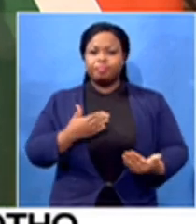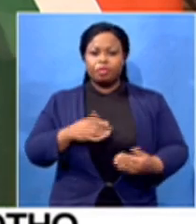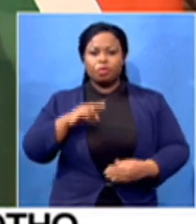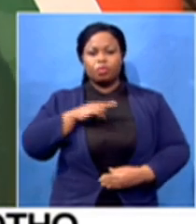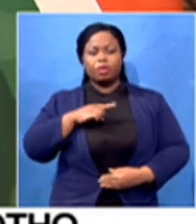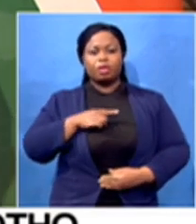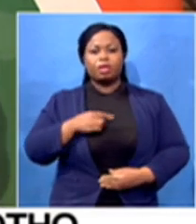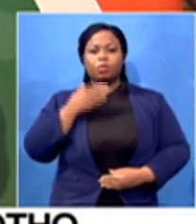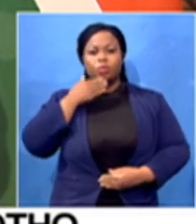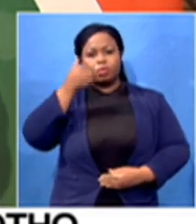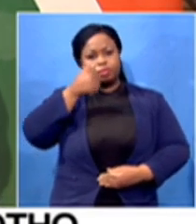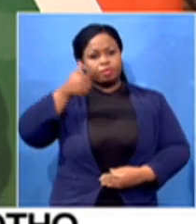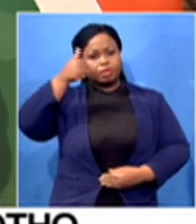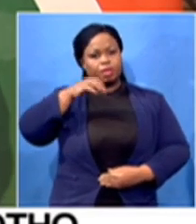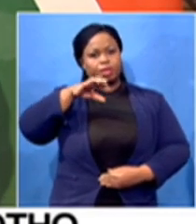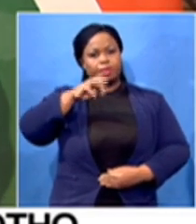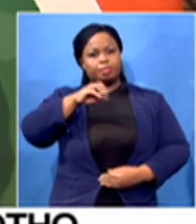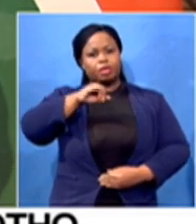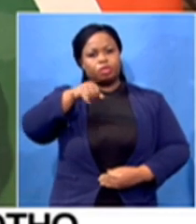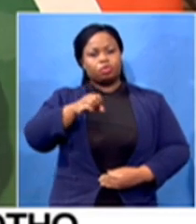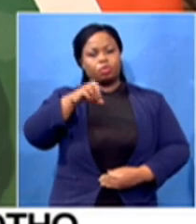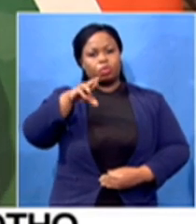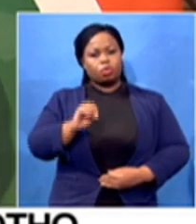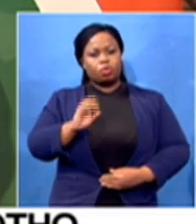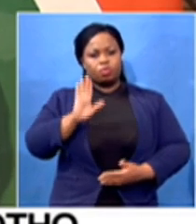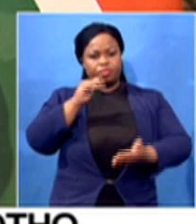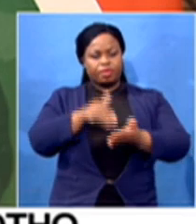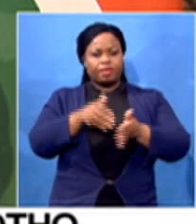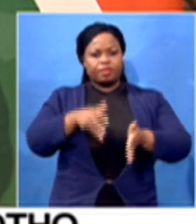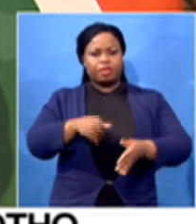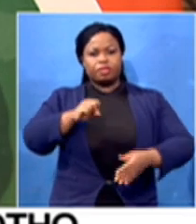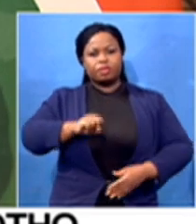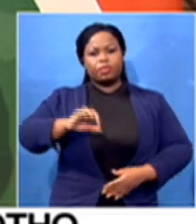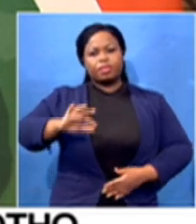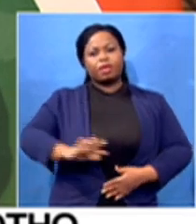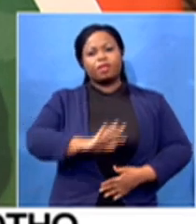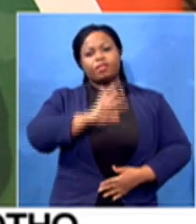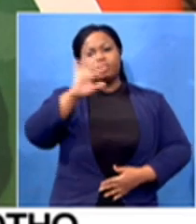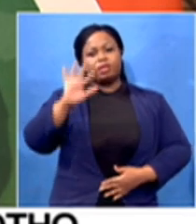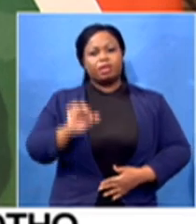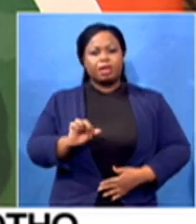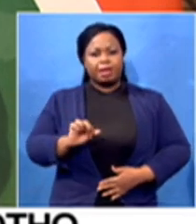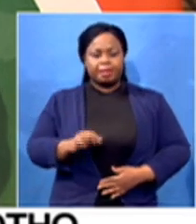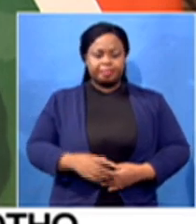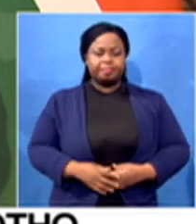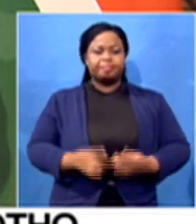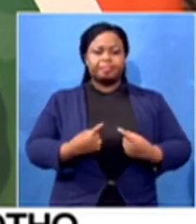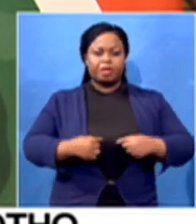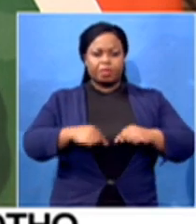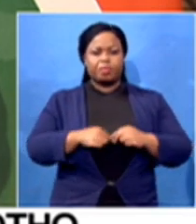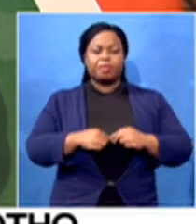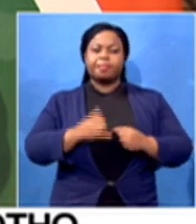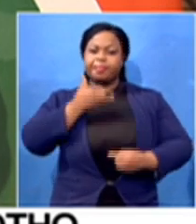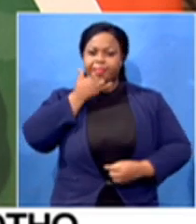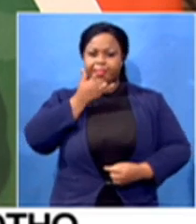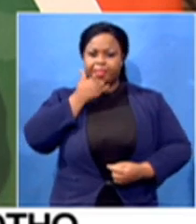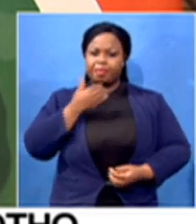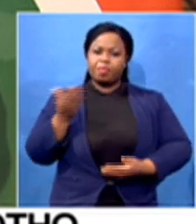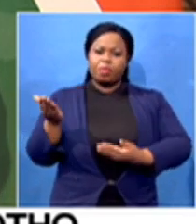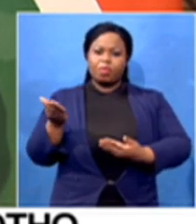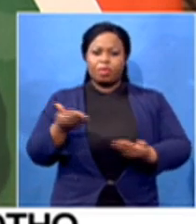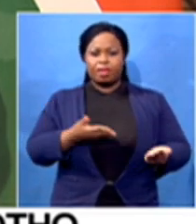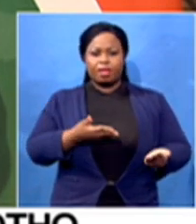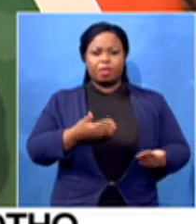Majoro mona South Africa. Re thabile haholo ho amohela